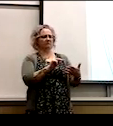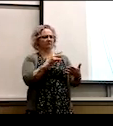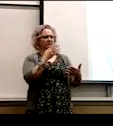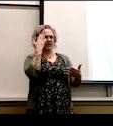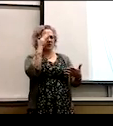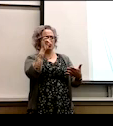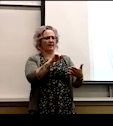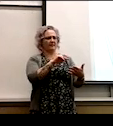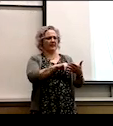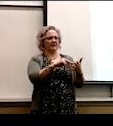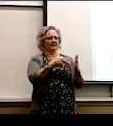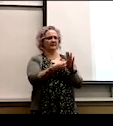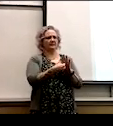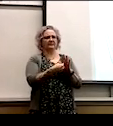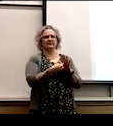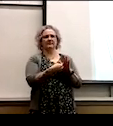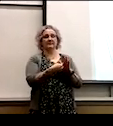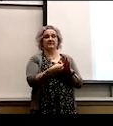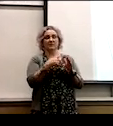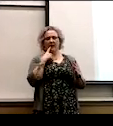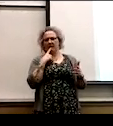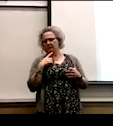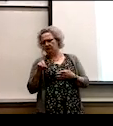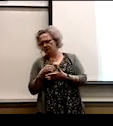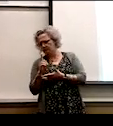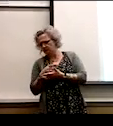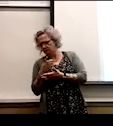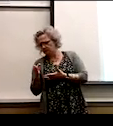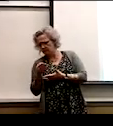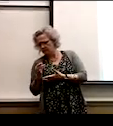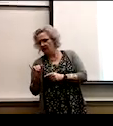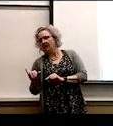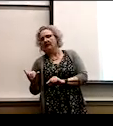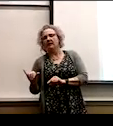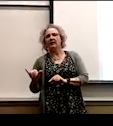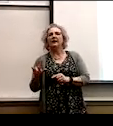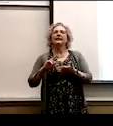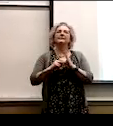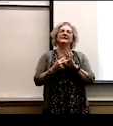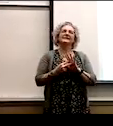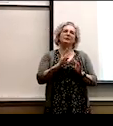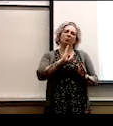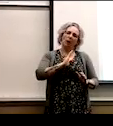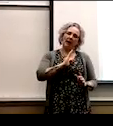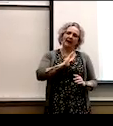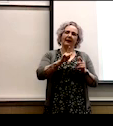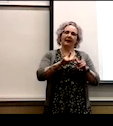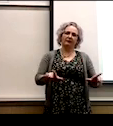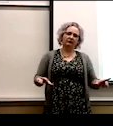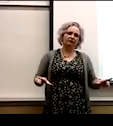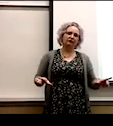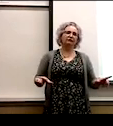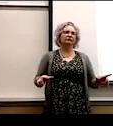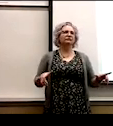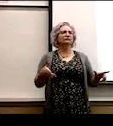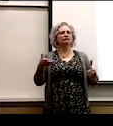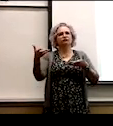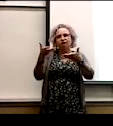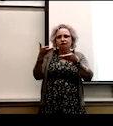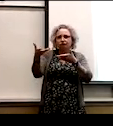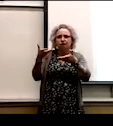All right, it's the niceties of language. And so when I've trained my ear to listen for